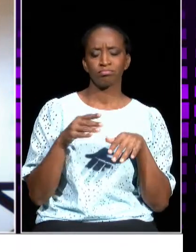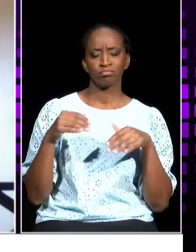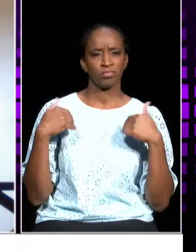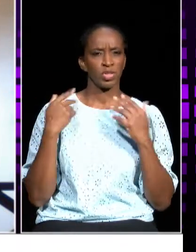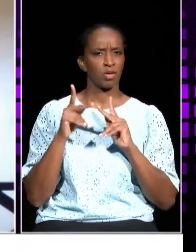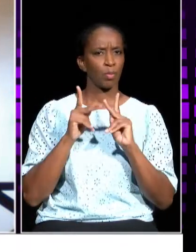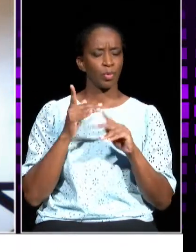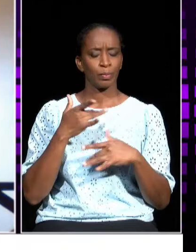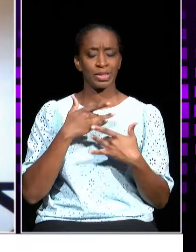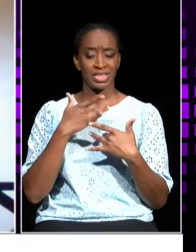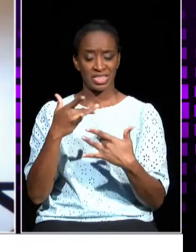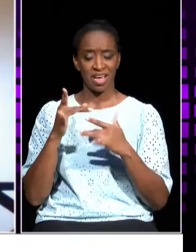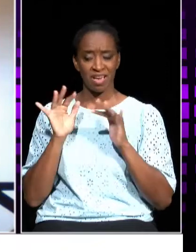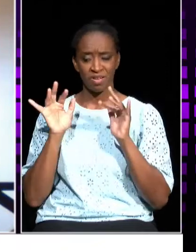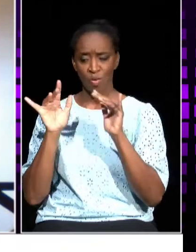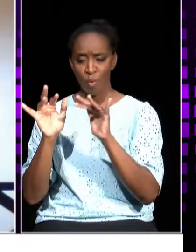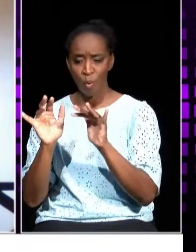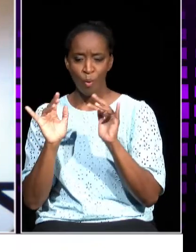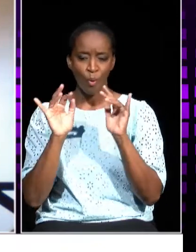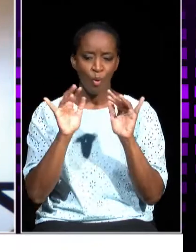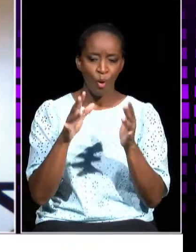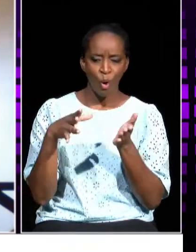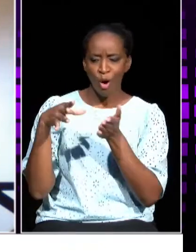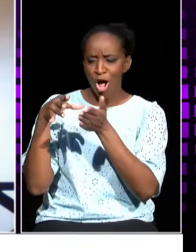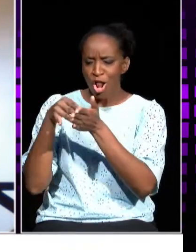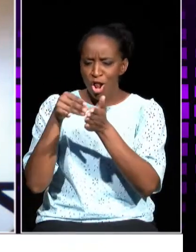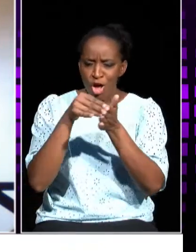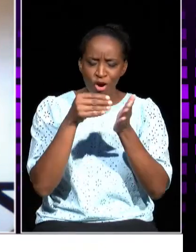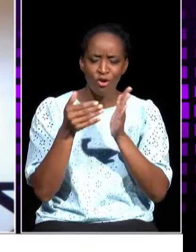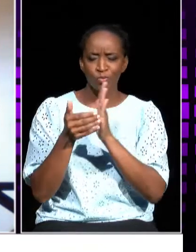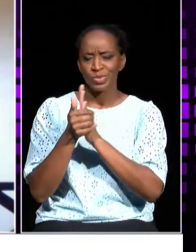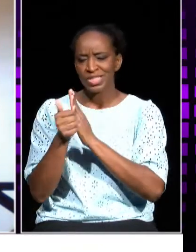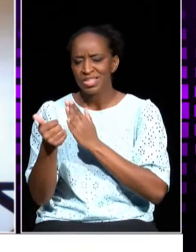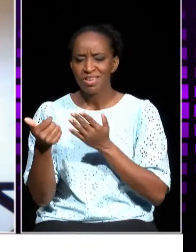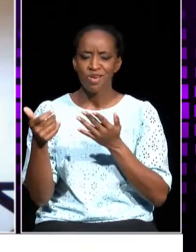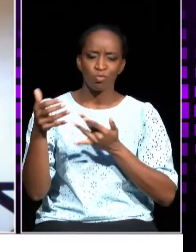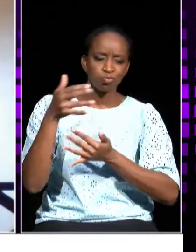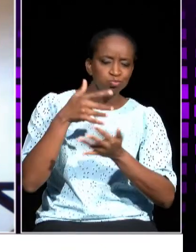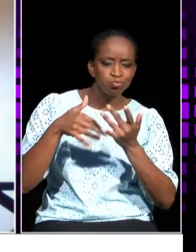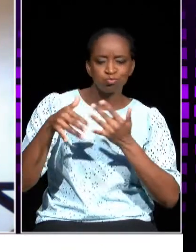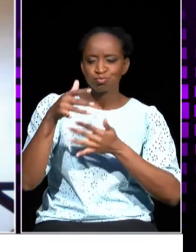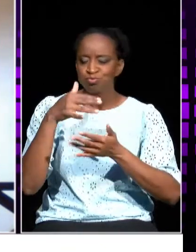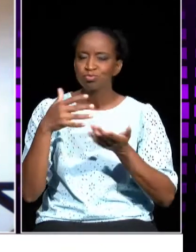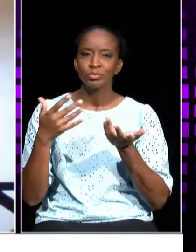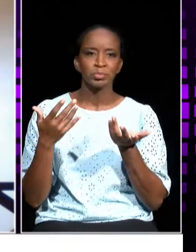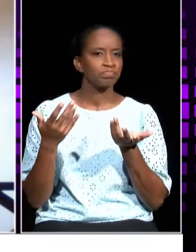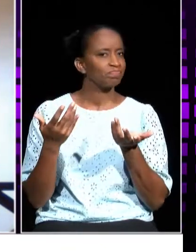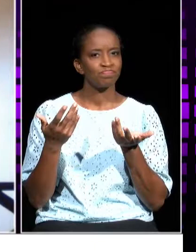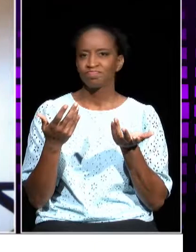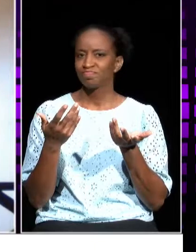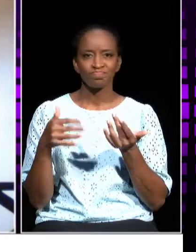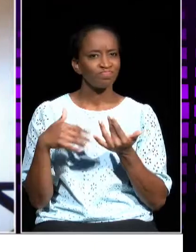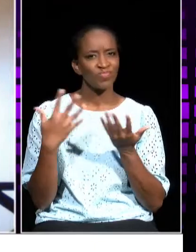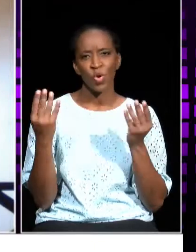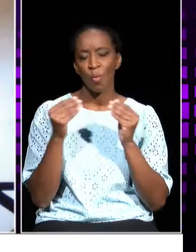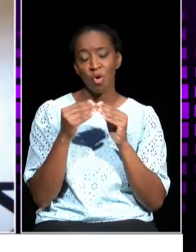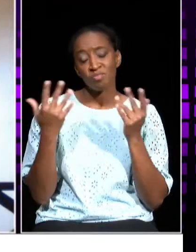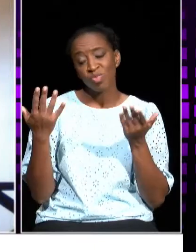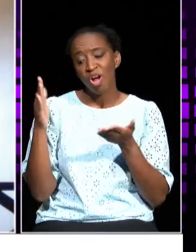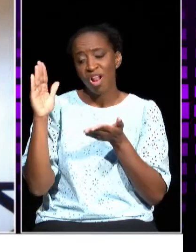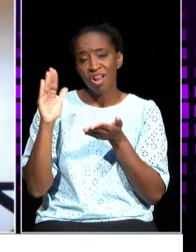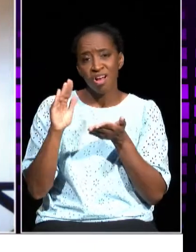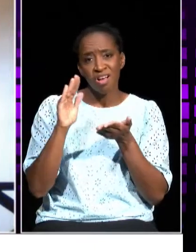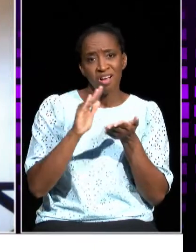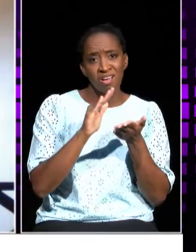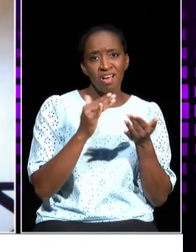together. We have moved to a society now where it is all about me, where parents are saying to their children, it's